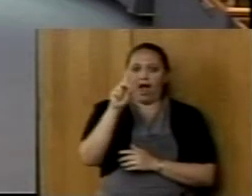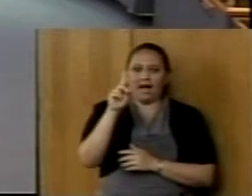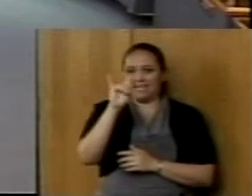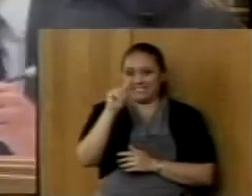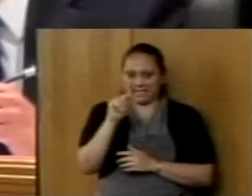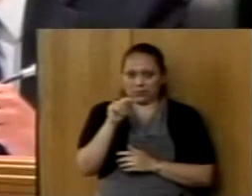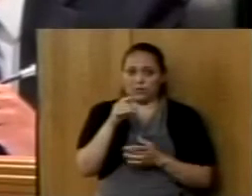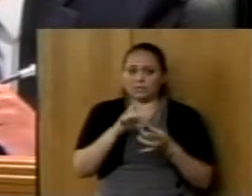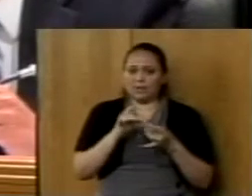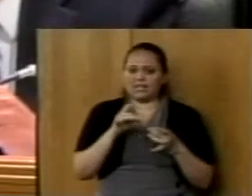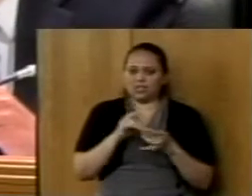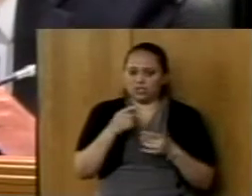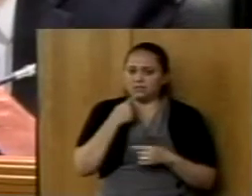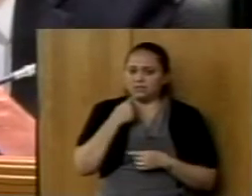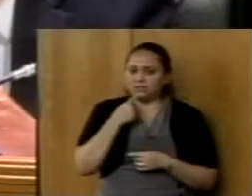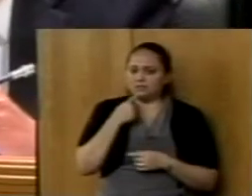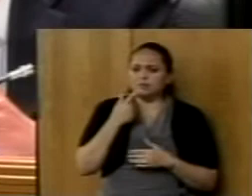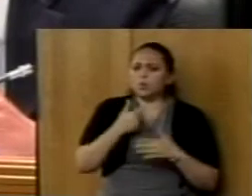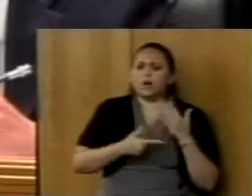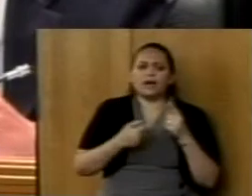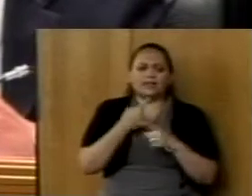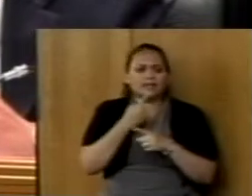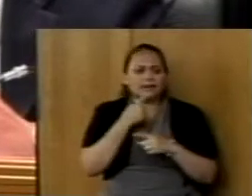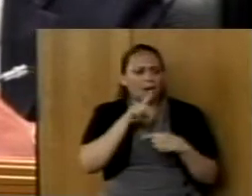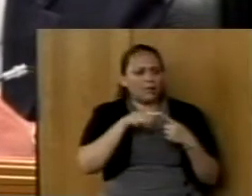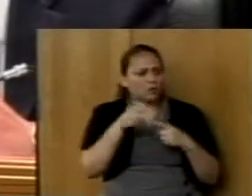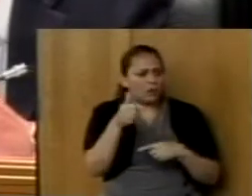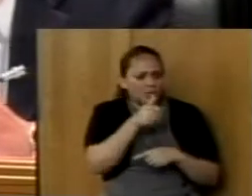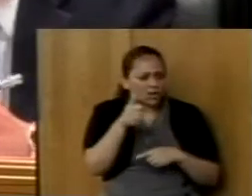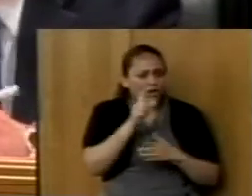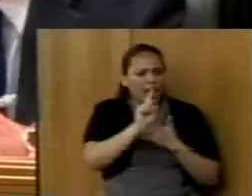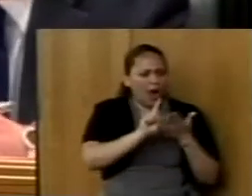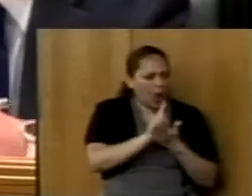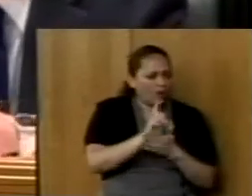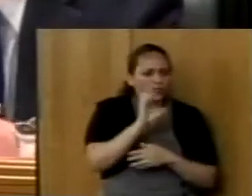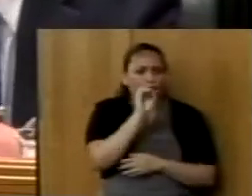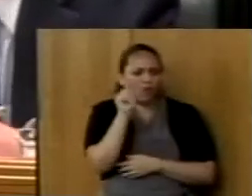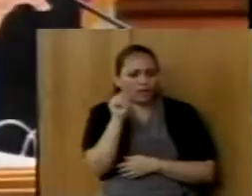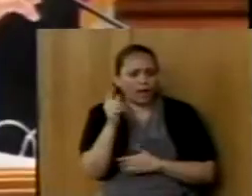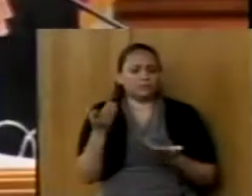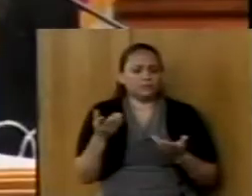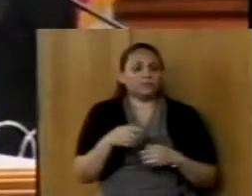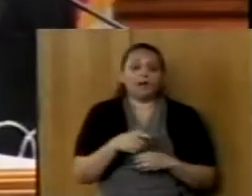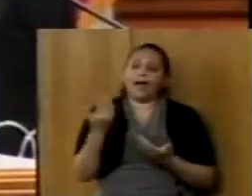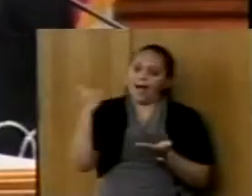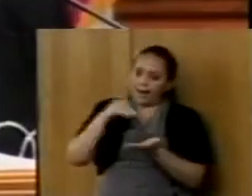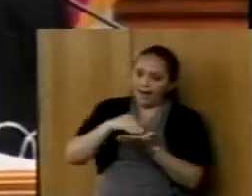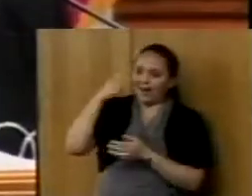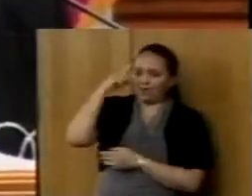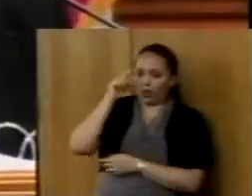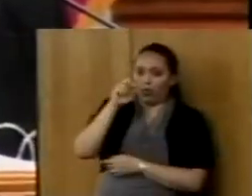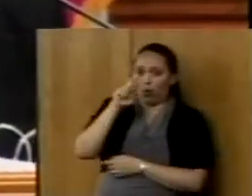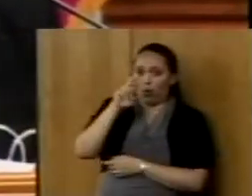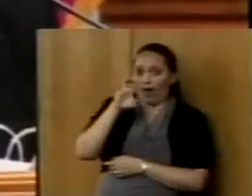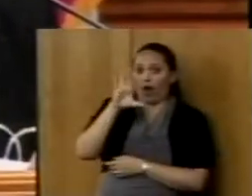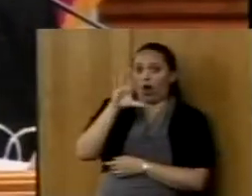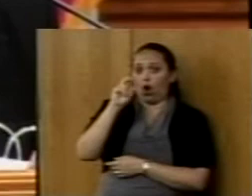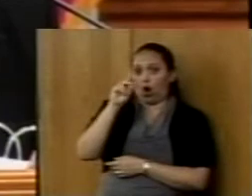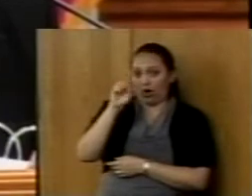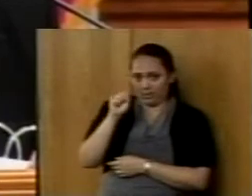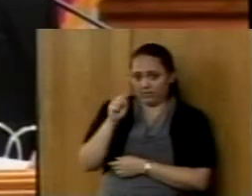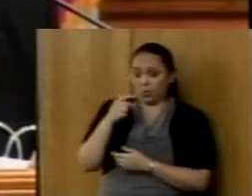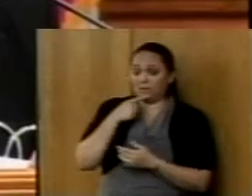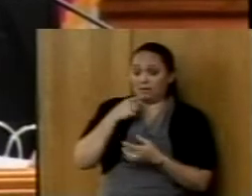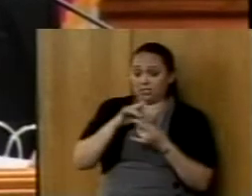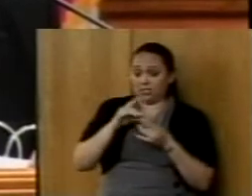forensic audit said about the transportation department and the hours and the overtime? Again, for the record, since it was mentioned here and the forensic audit